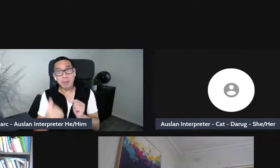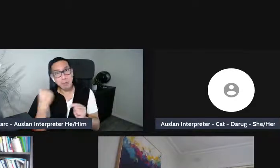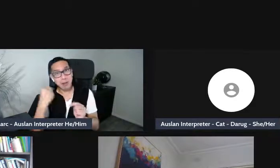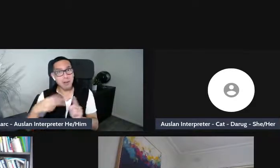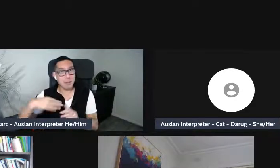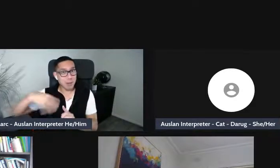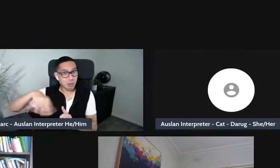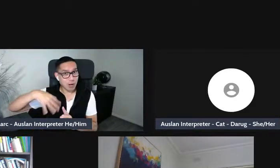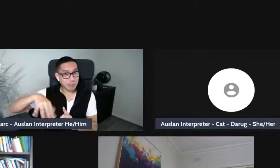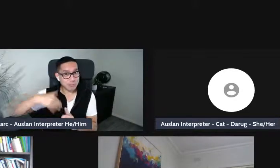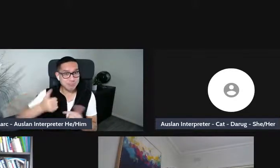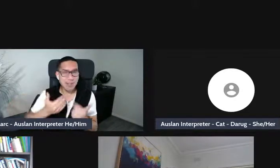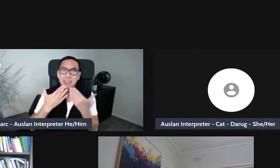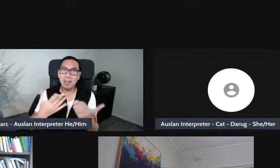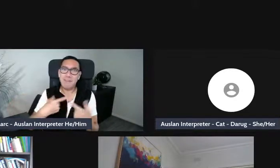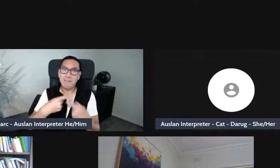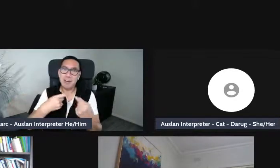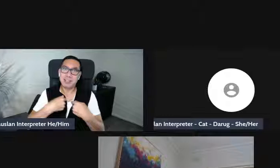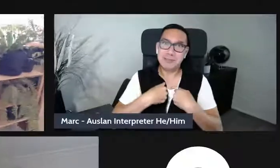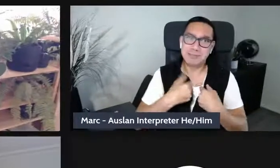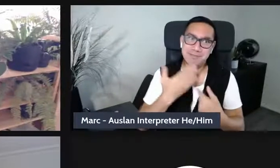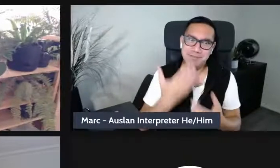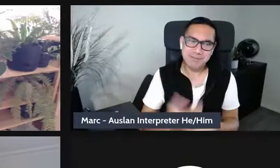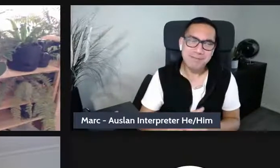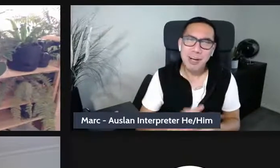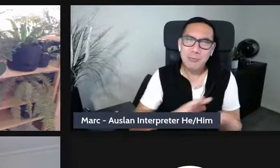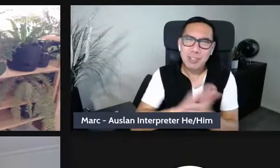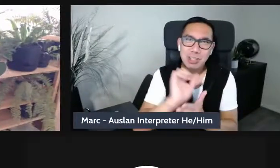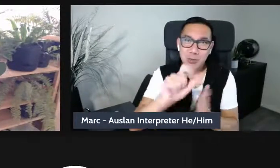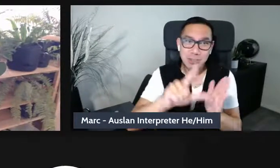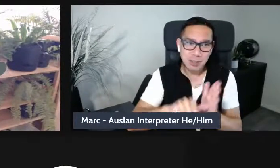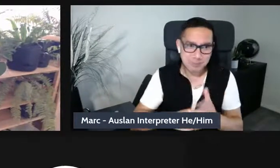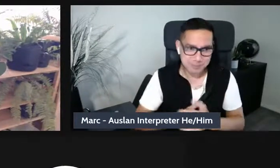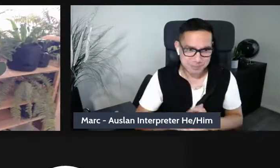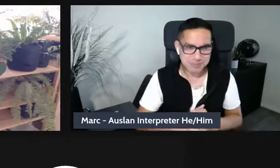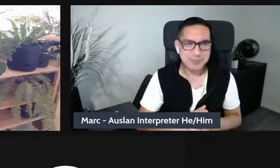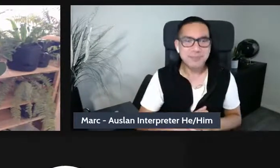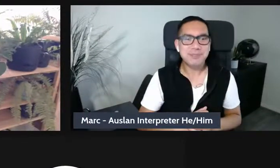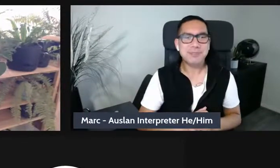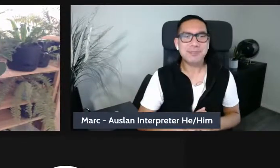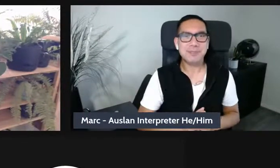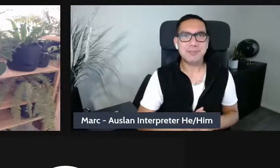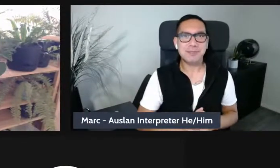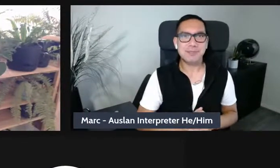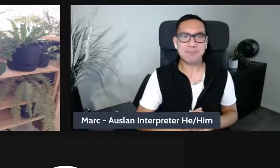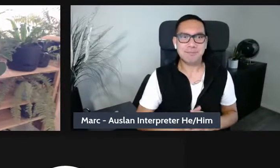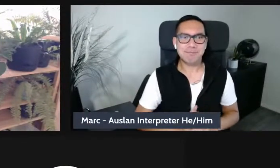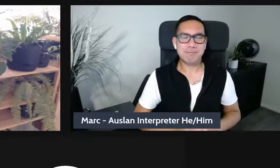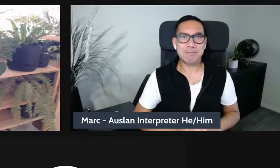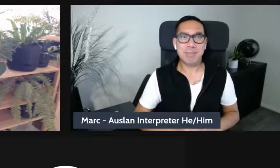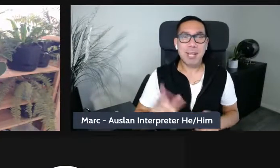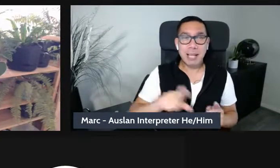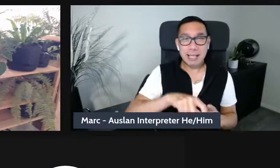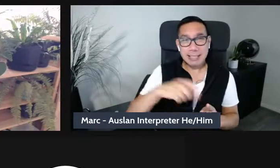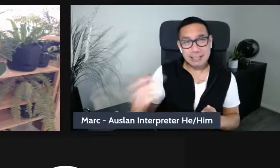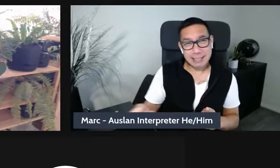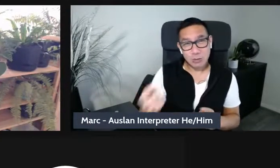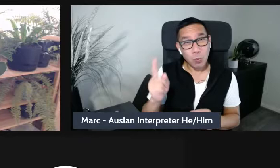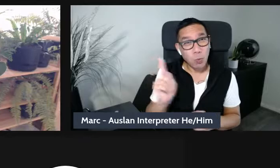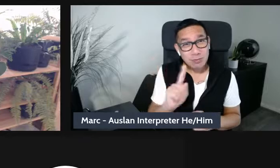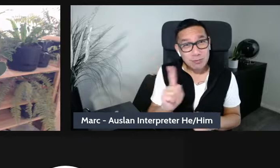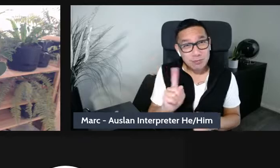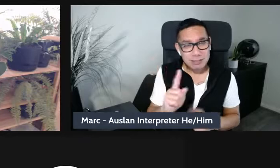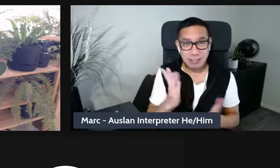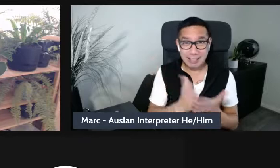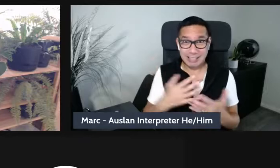Thanks for having us. Really appreciate your time. And next, I'm really